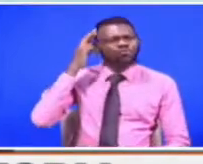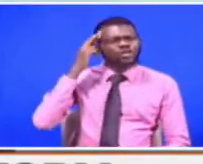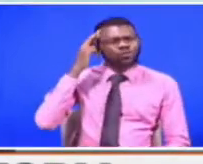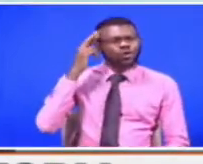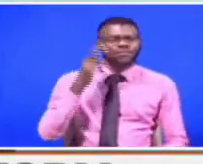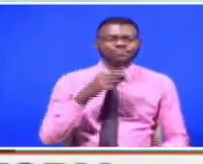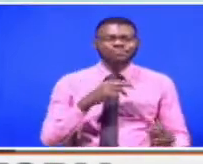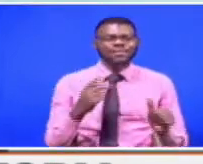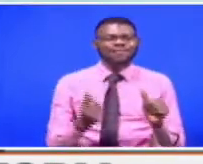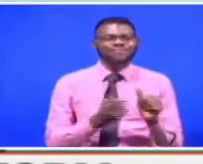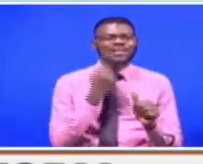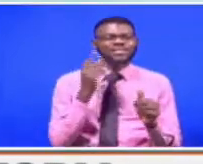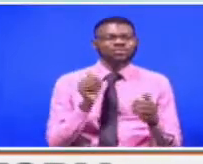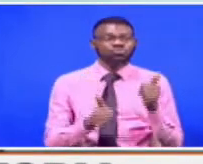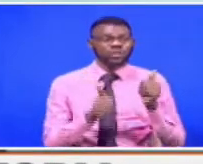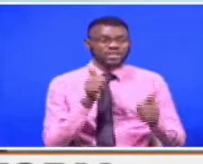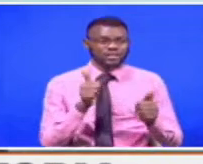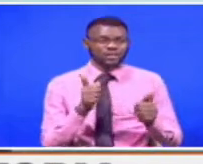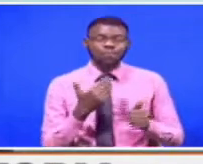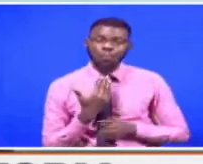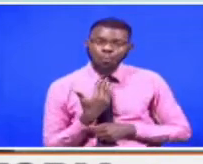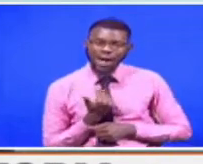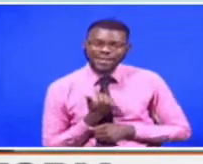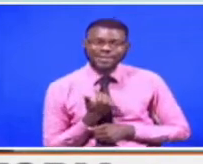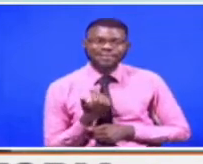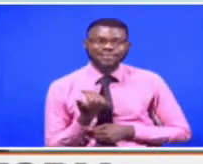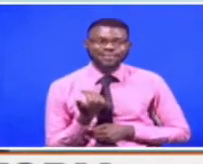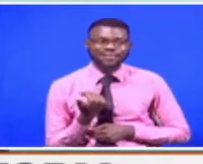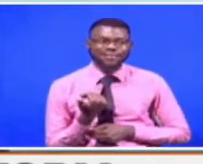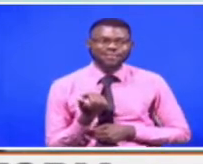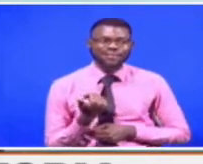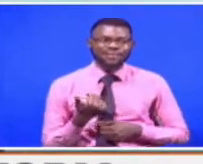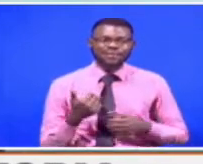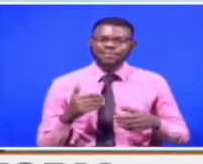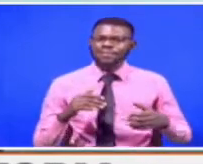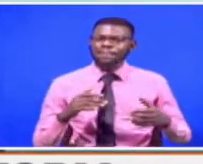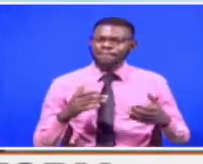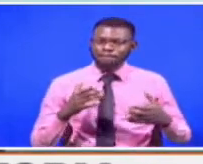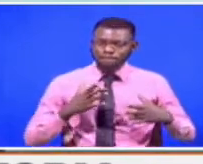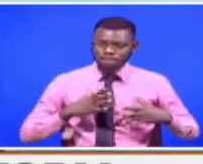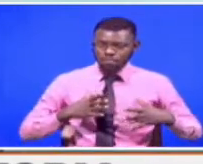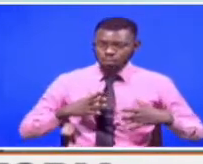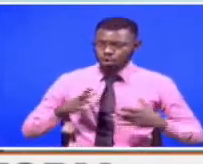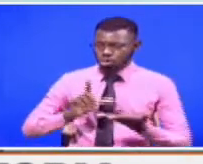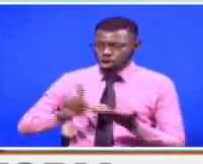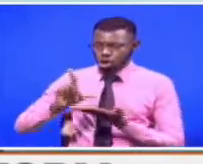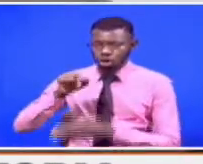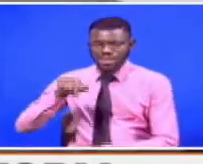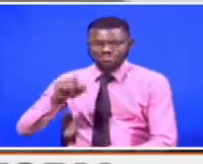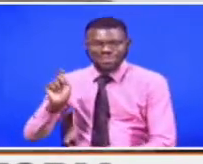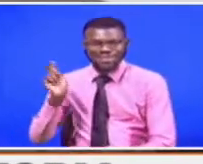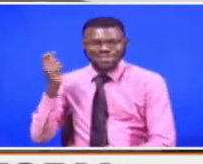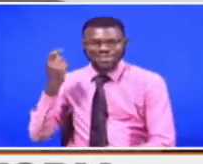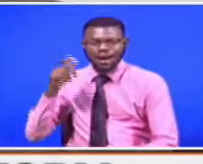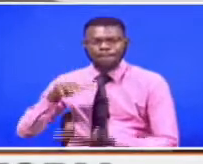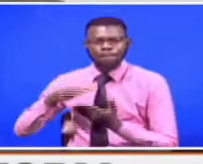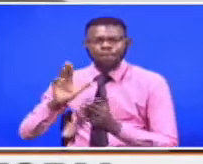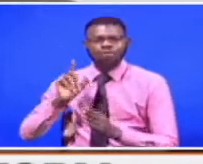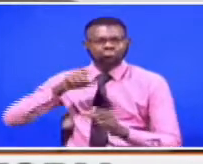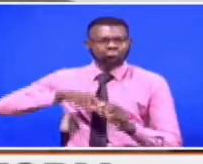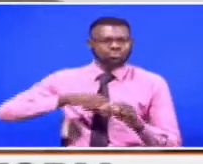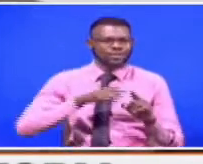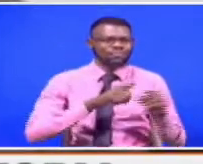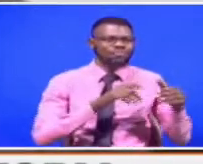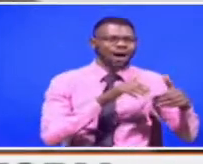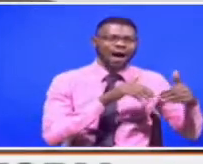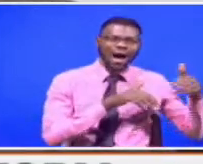populate or to ramp up the participation of the locals as well as the diaspora. Whether Kenya will be